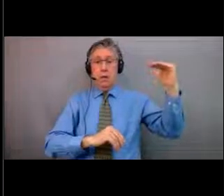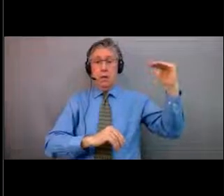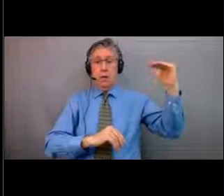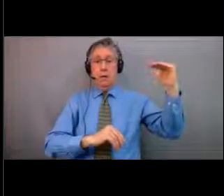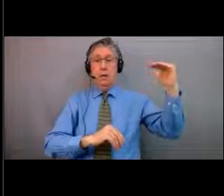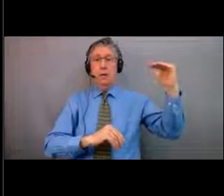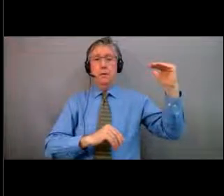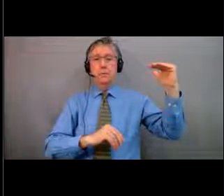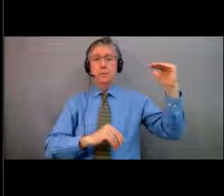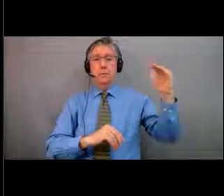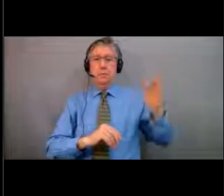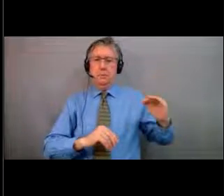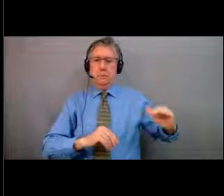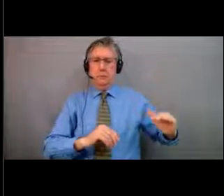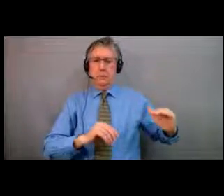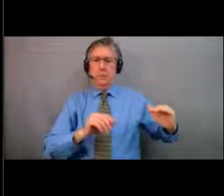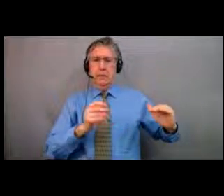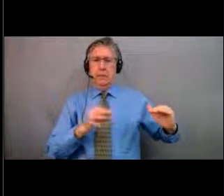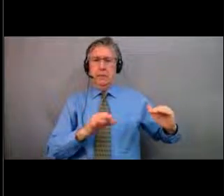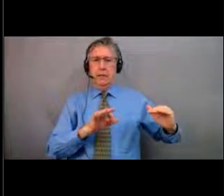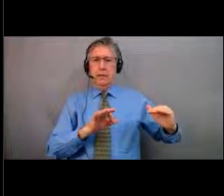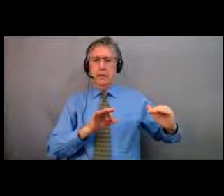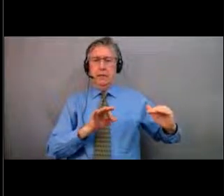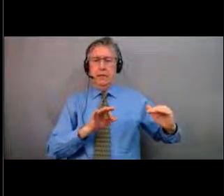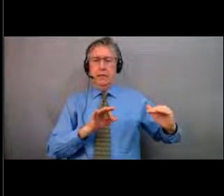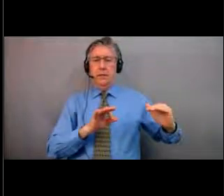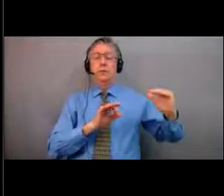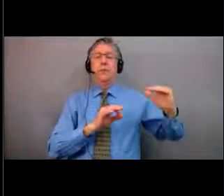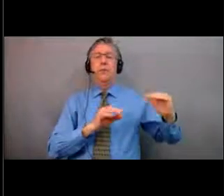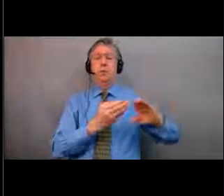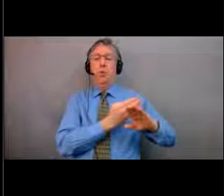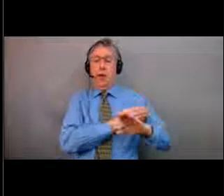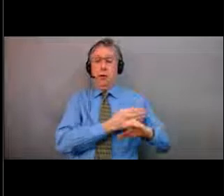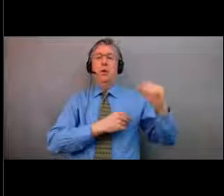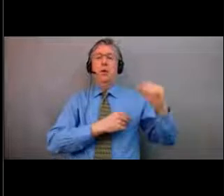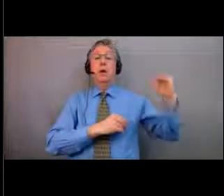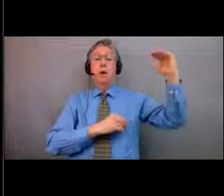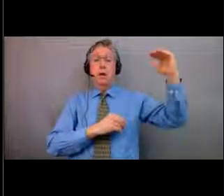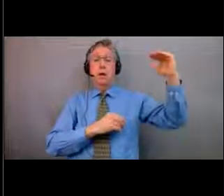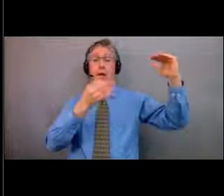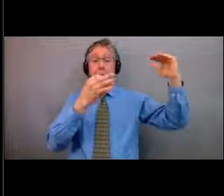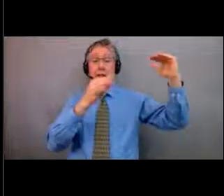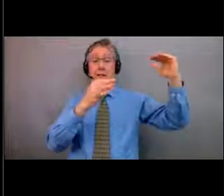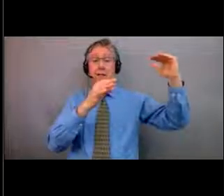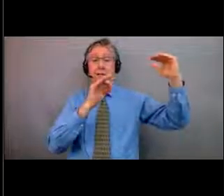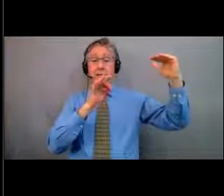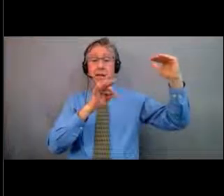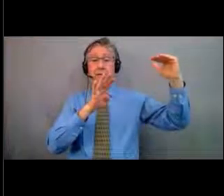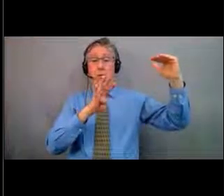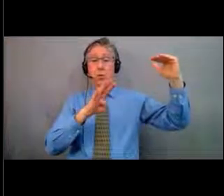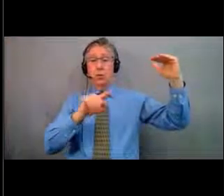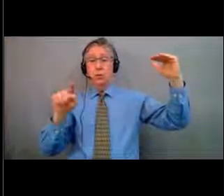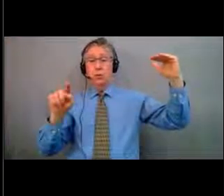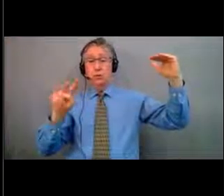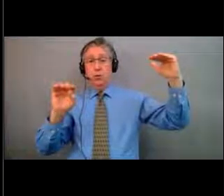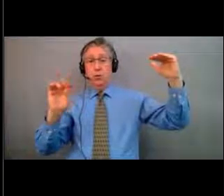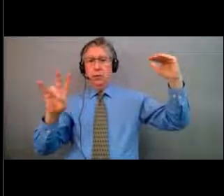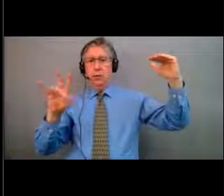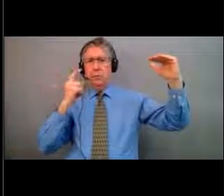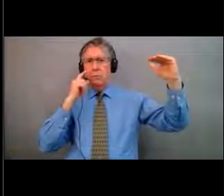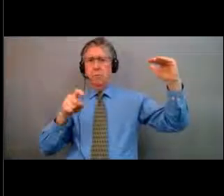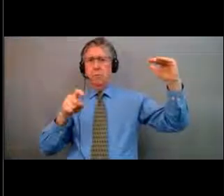1994 to 2007 on the top, we can see the changes that have taken place, and we can see the striking increases